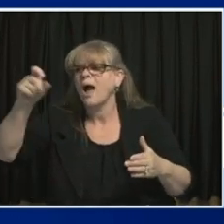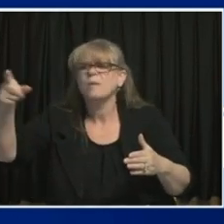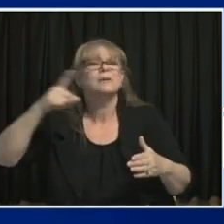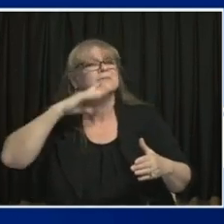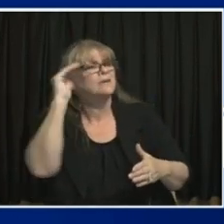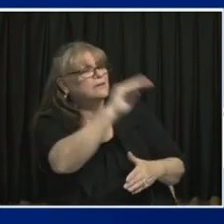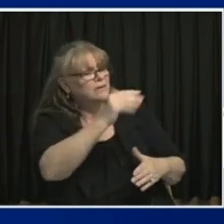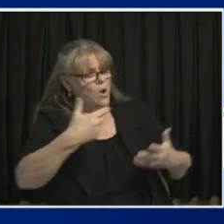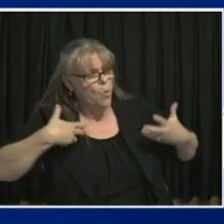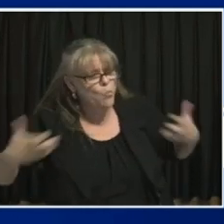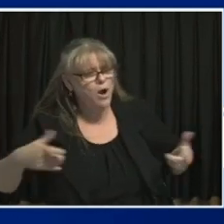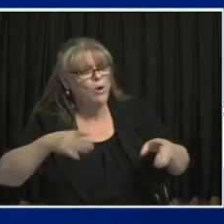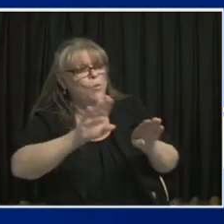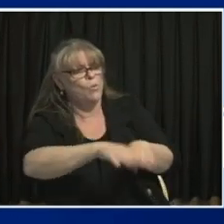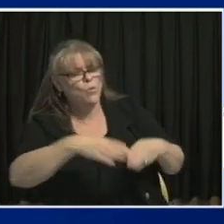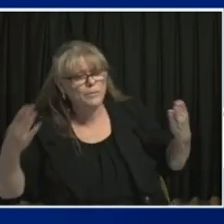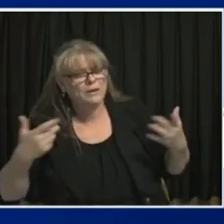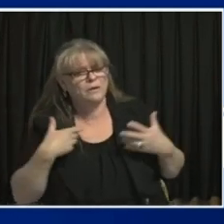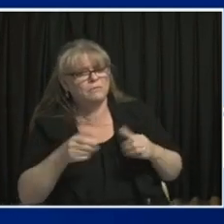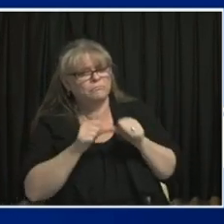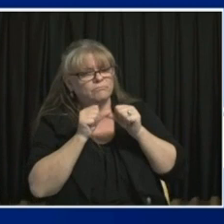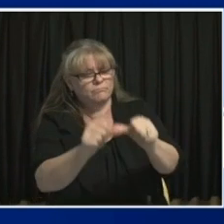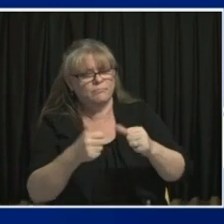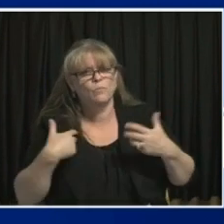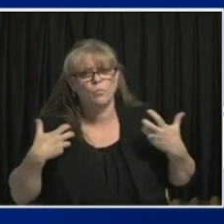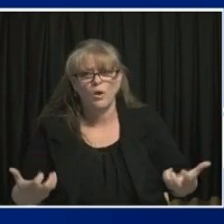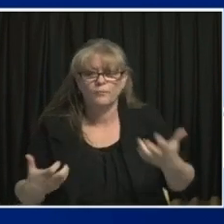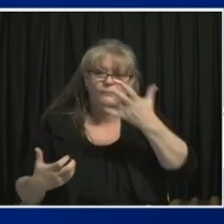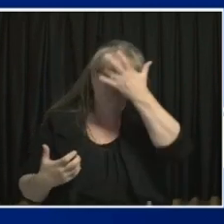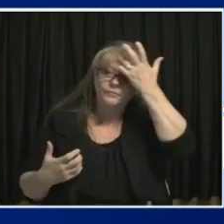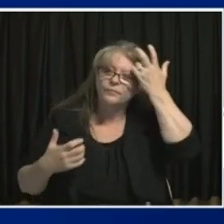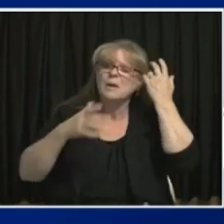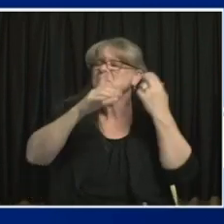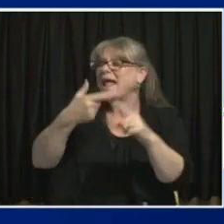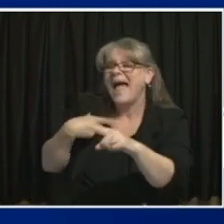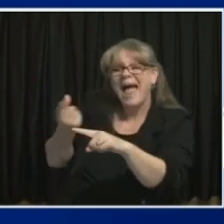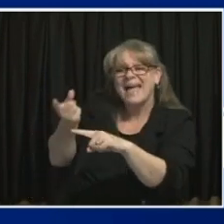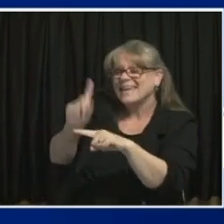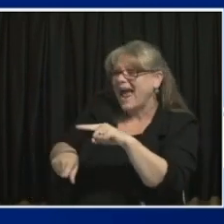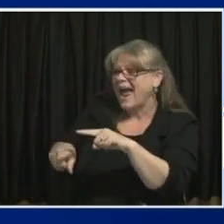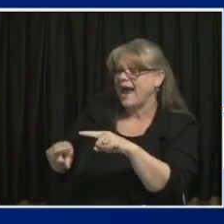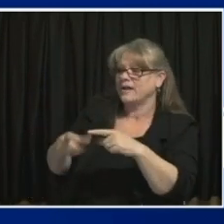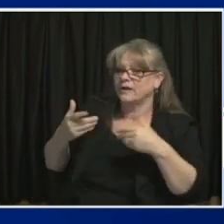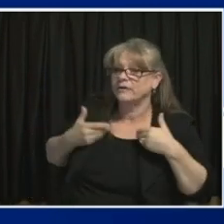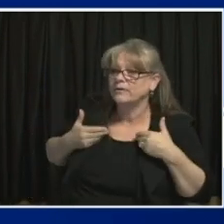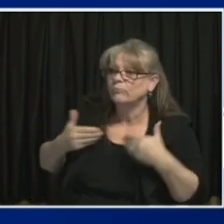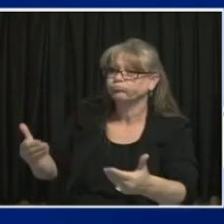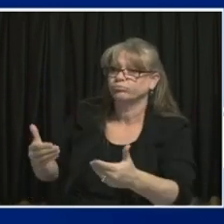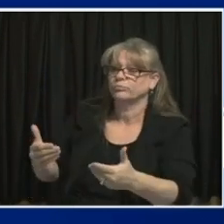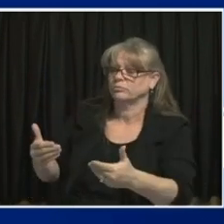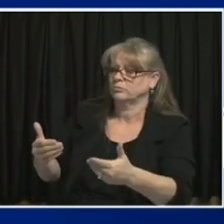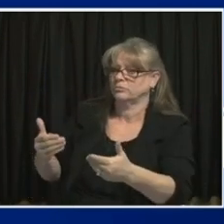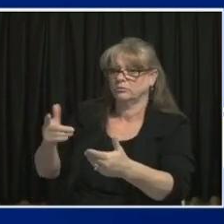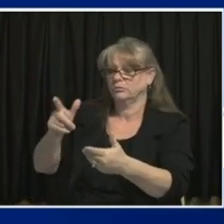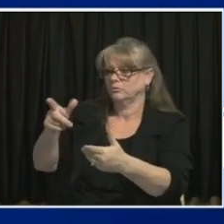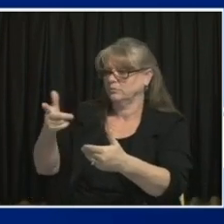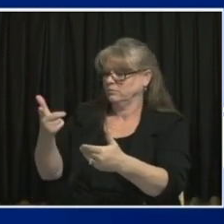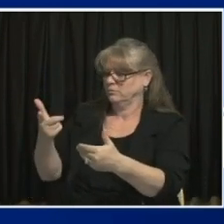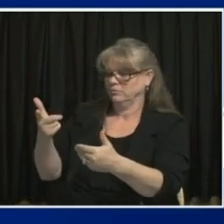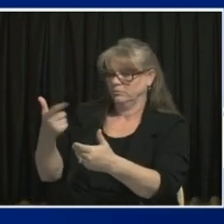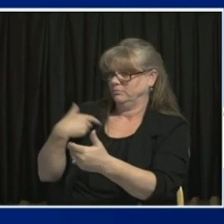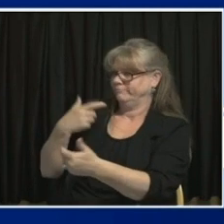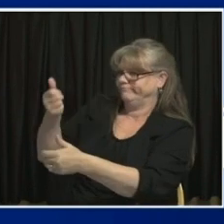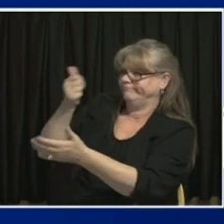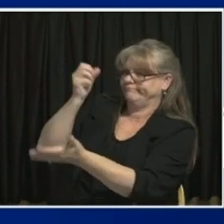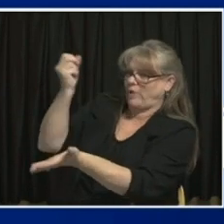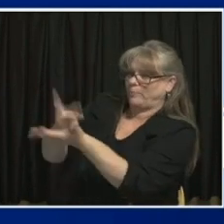know, it wouldn't do any good to give that guidance today because we simply won't have the data till May 25th to have the informed guidance